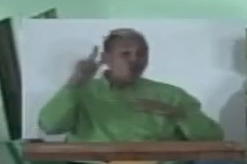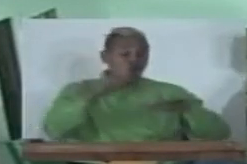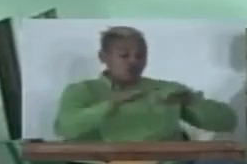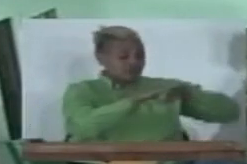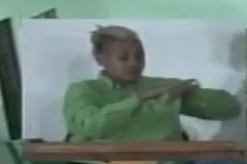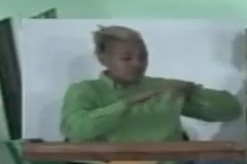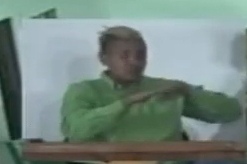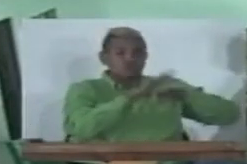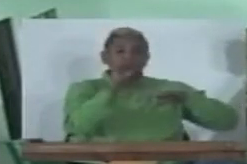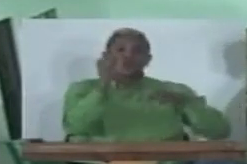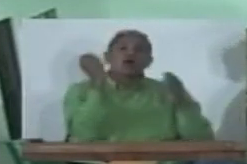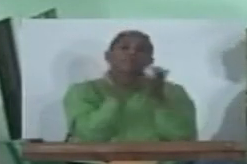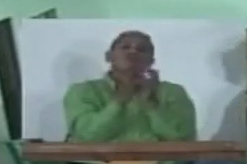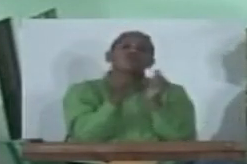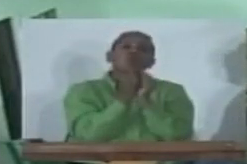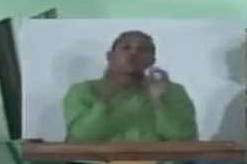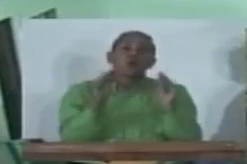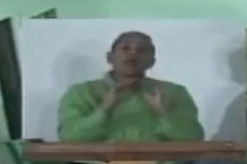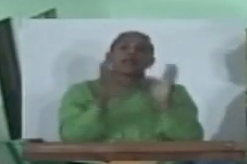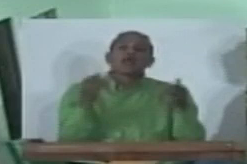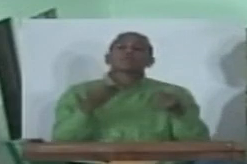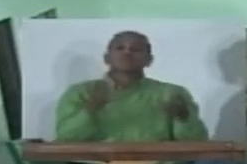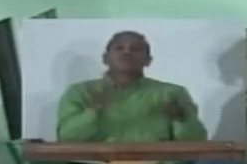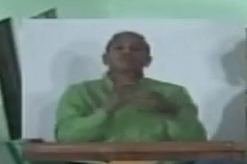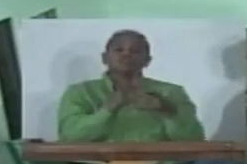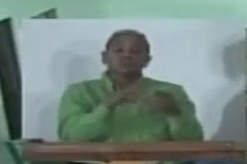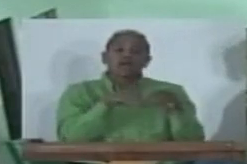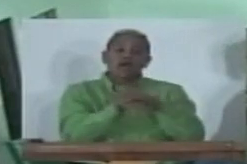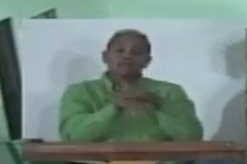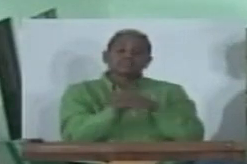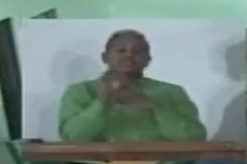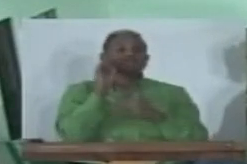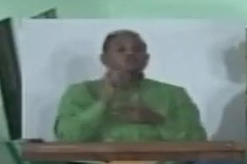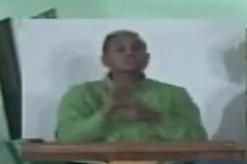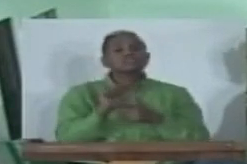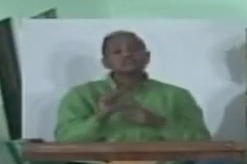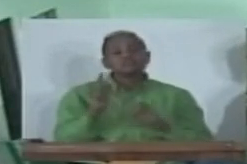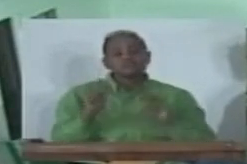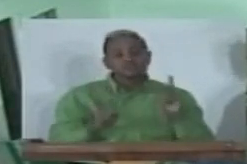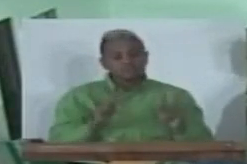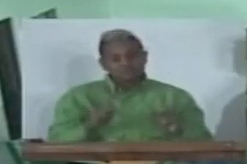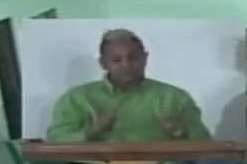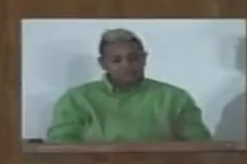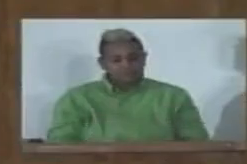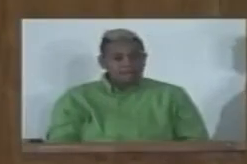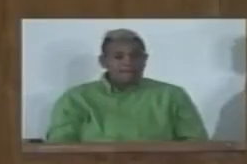be approved without clear provisions to accommodate persons with physical